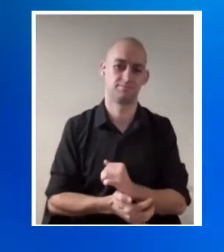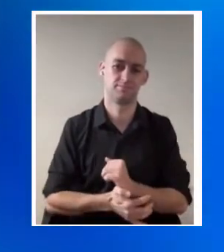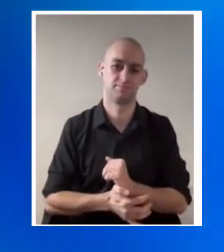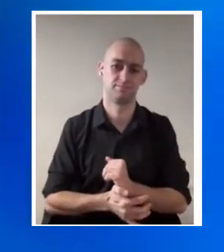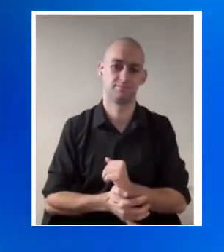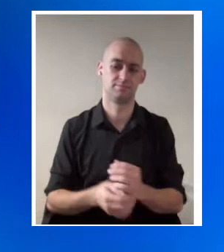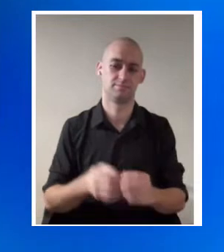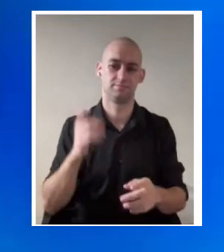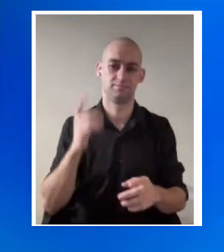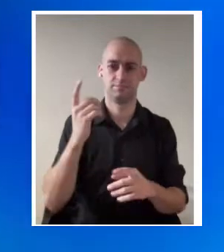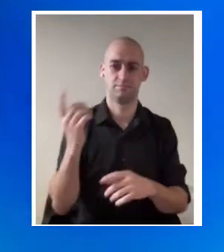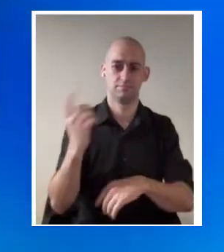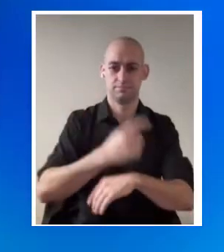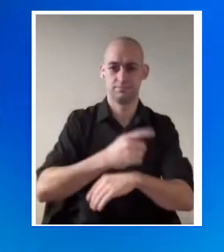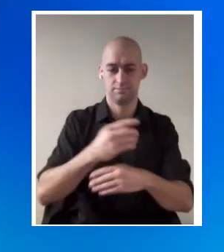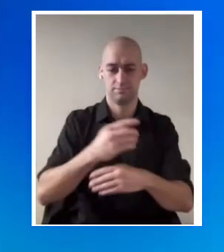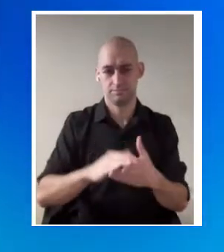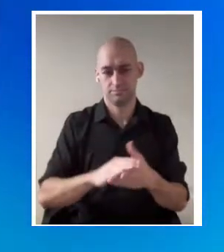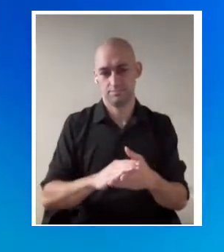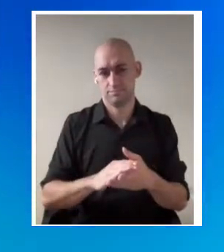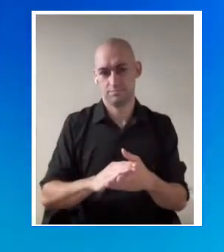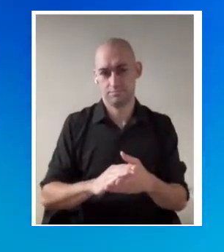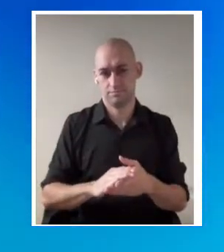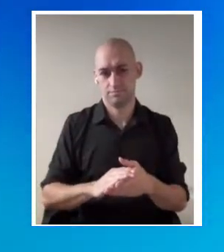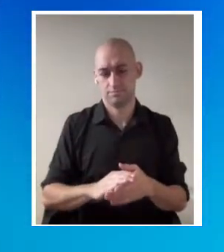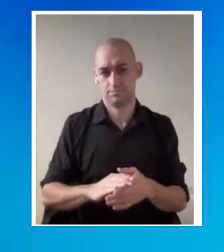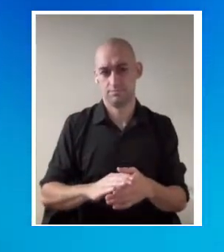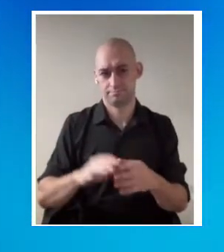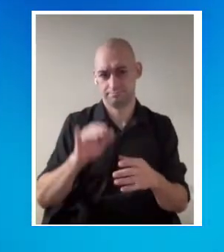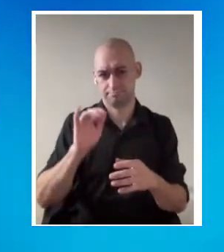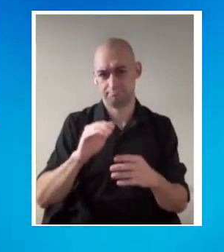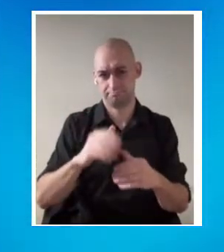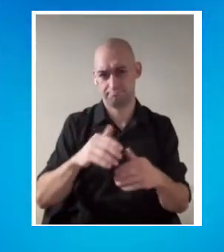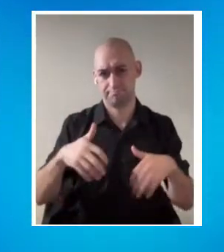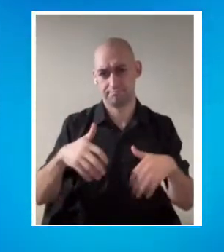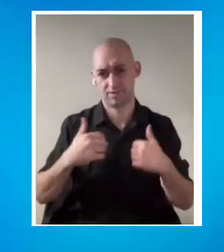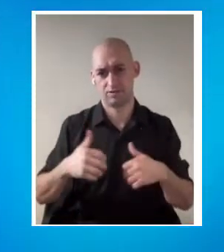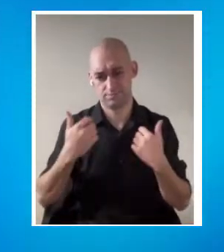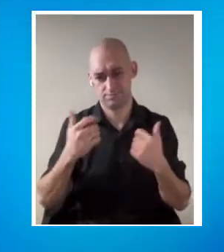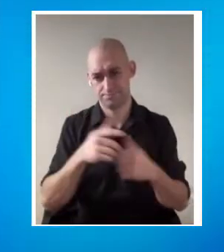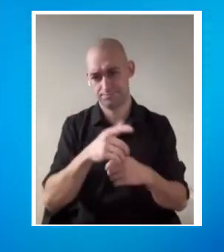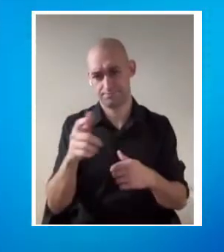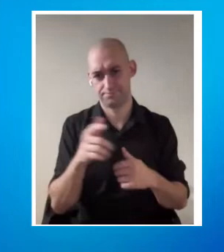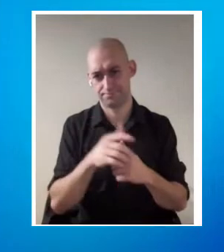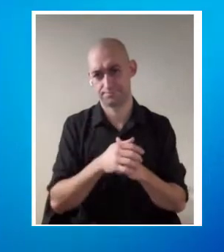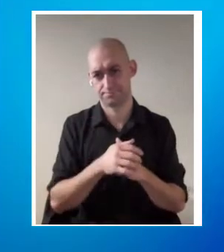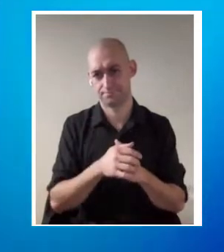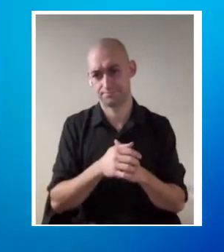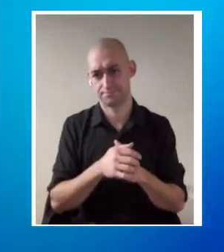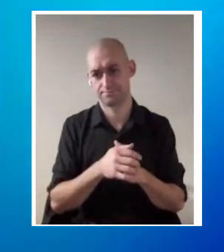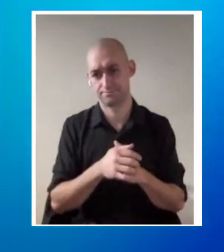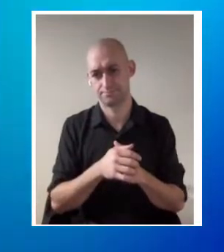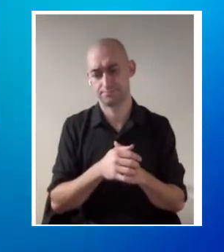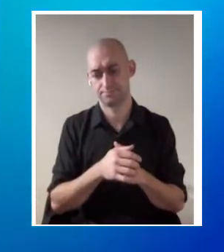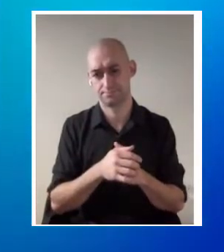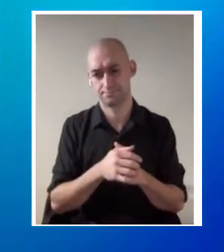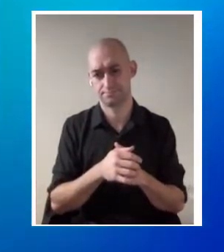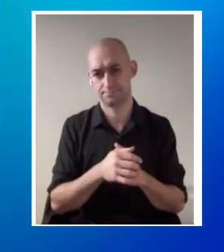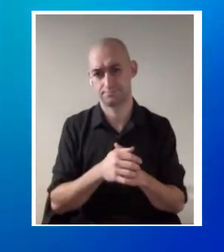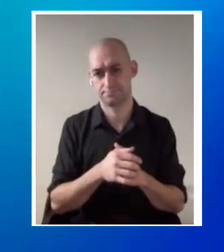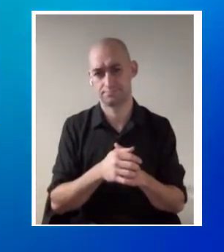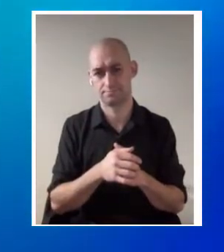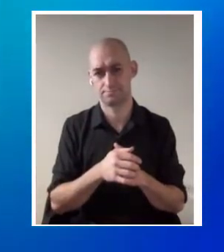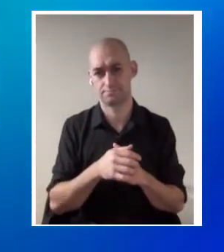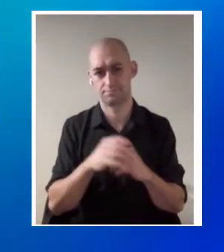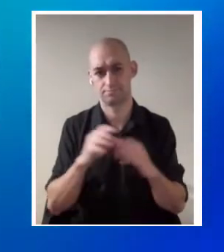We have a map here, which you can type in your address and find out which district you're located in. As an